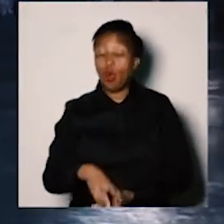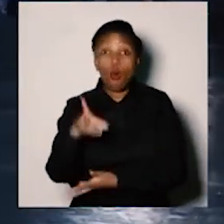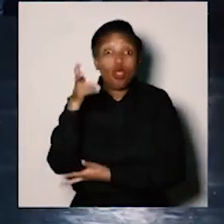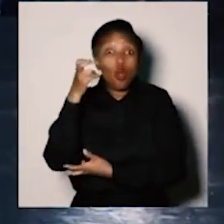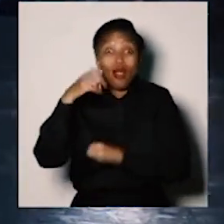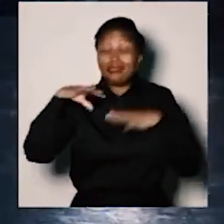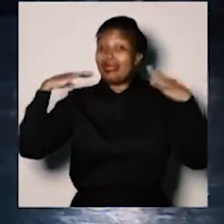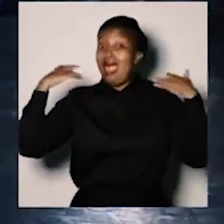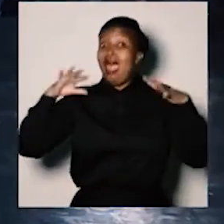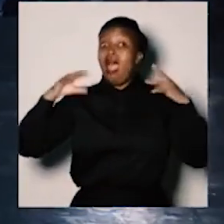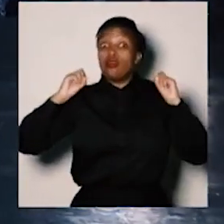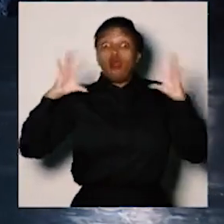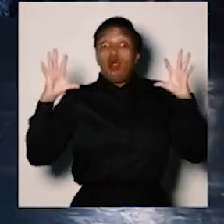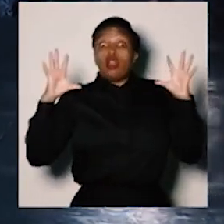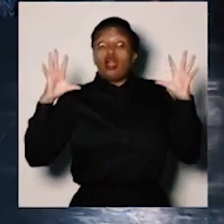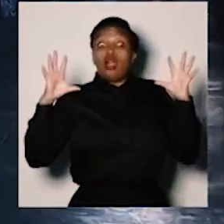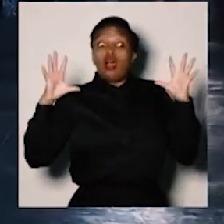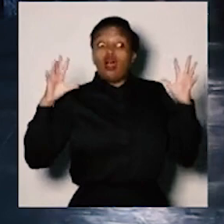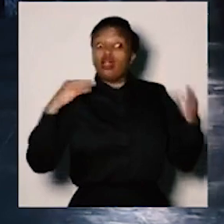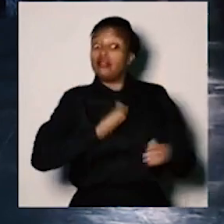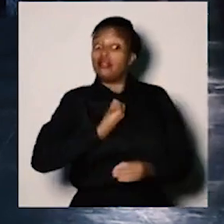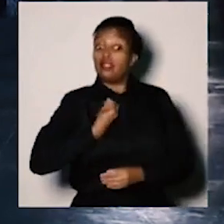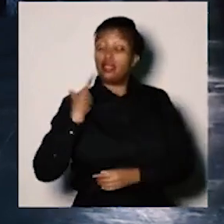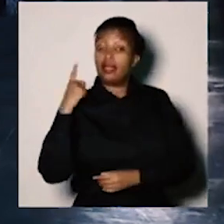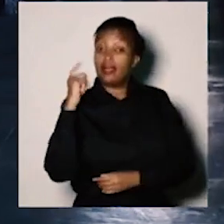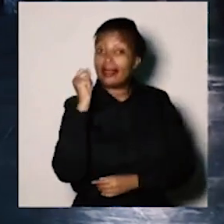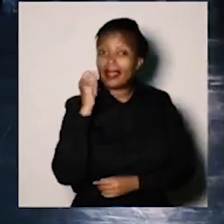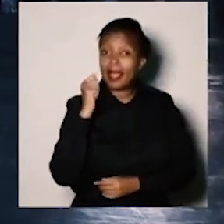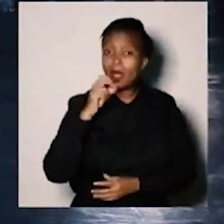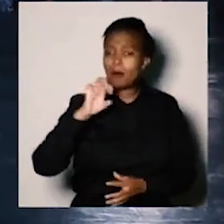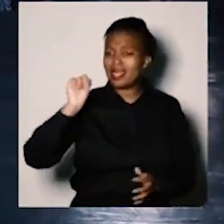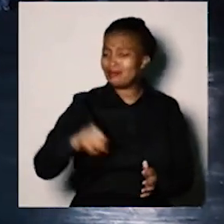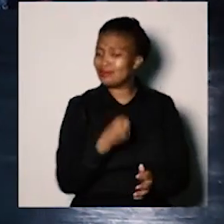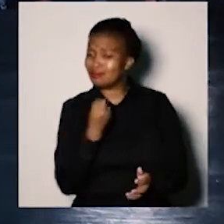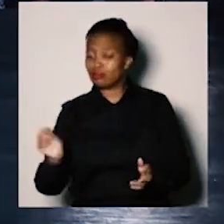horror this young man being crushed to death. Crushed.